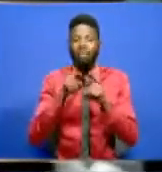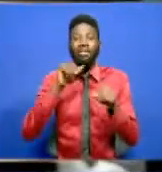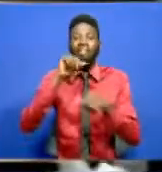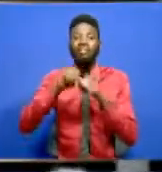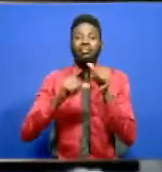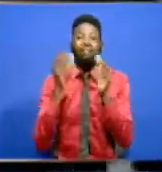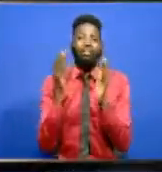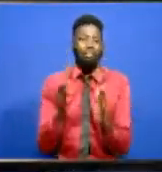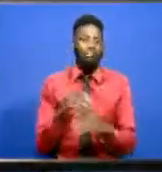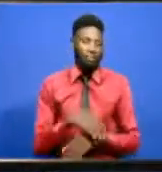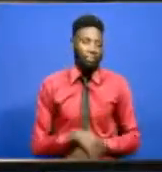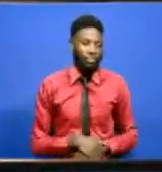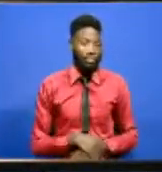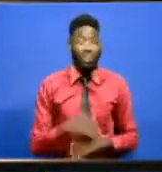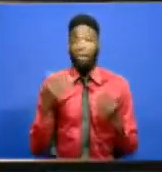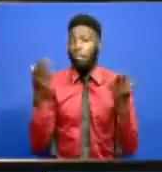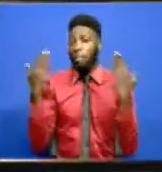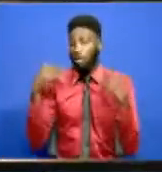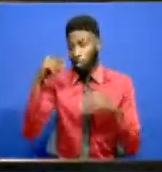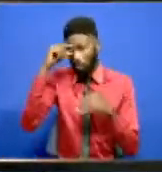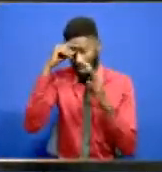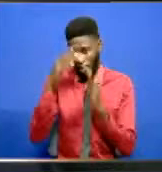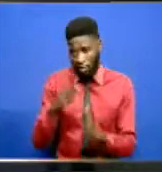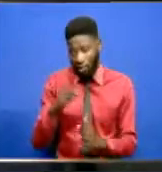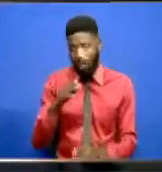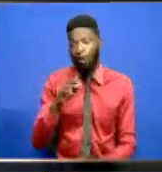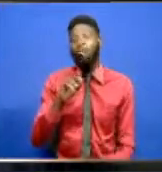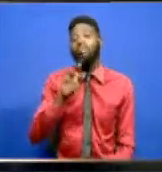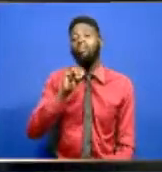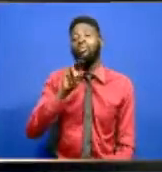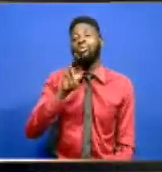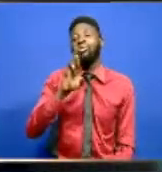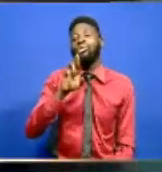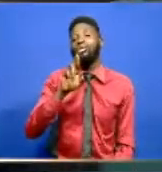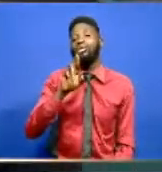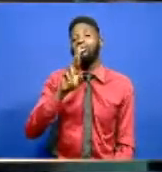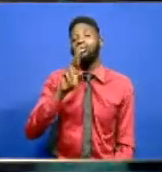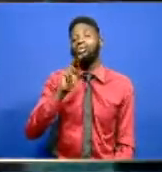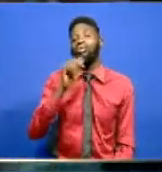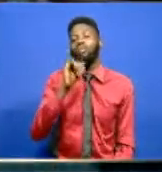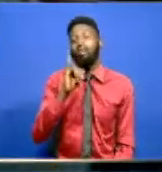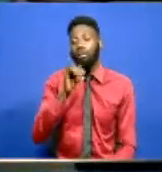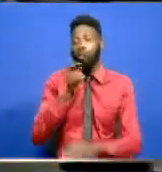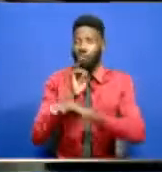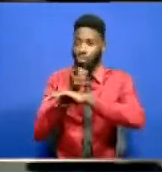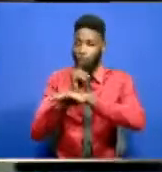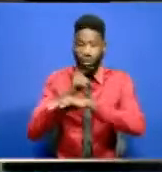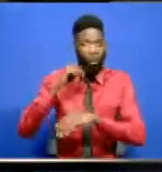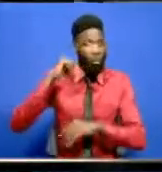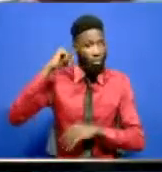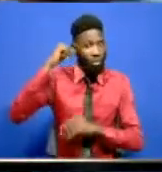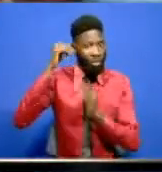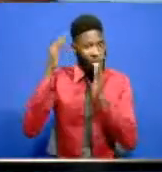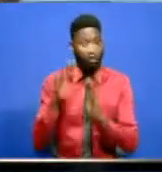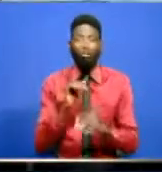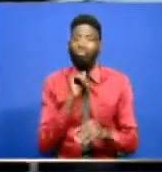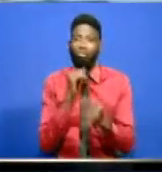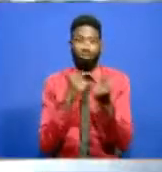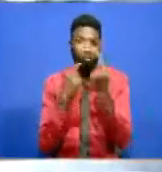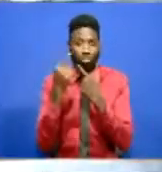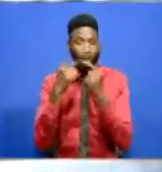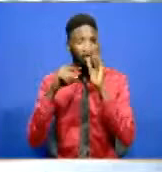This coming as Meru Governor Kiraitu Murungi cautioned the political class against making statements that undermine the vaccination